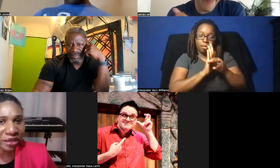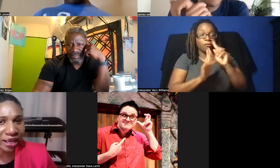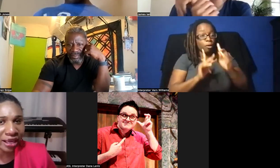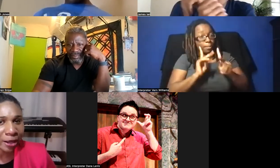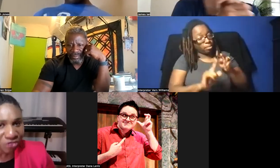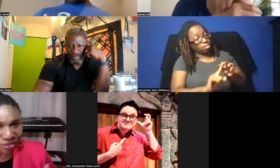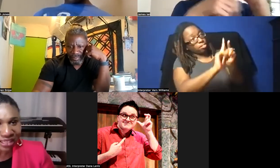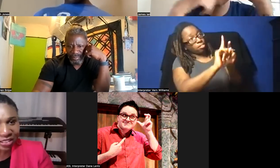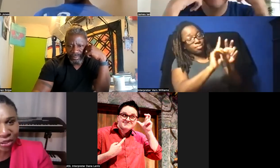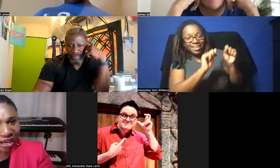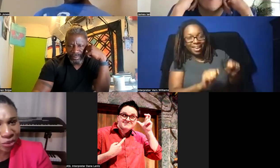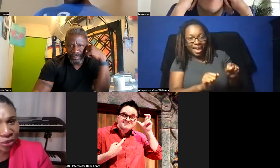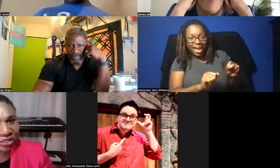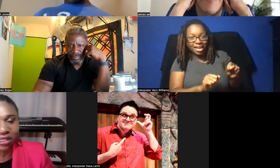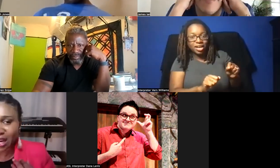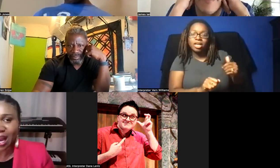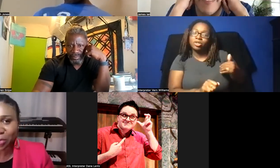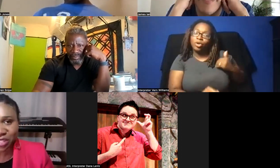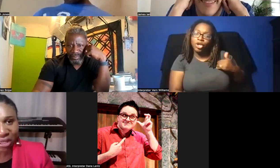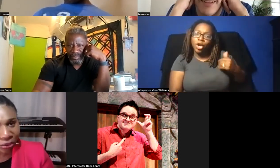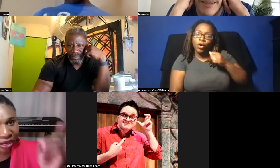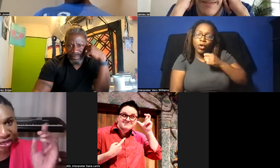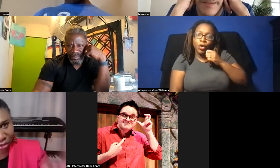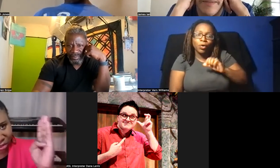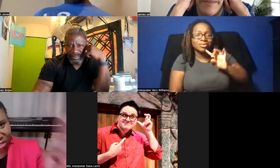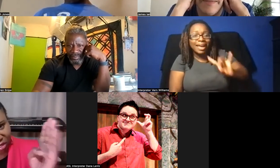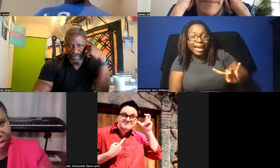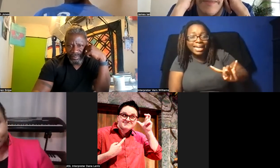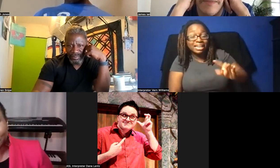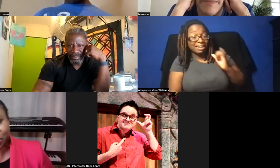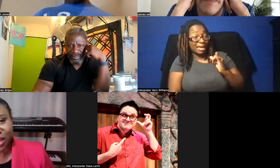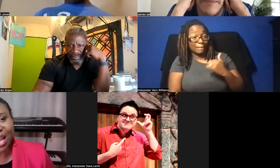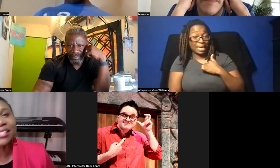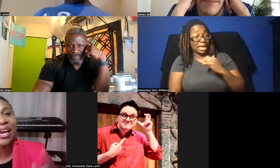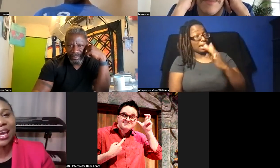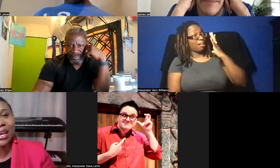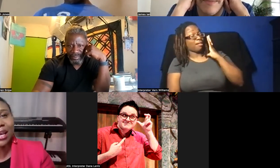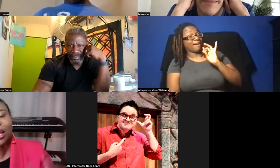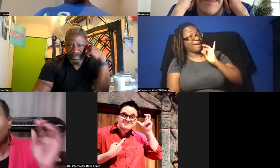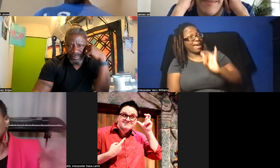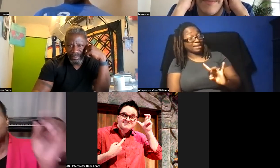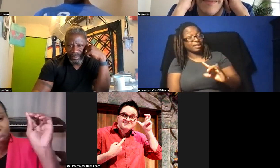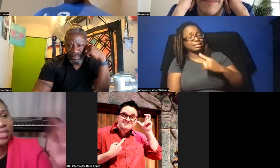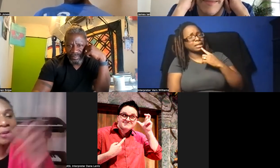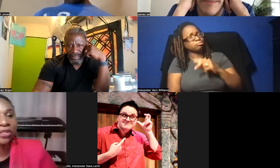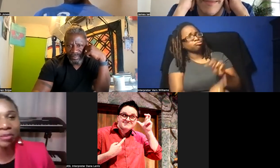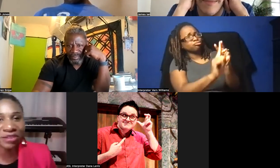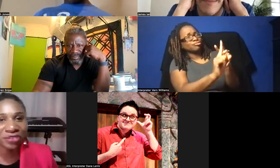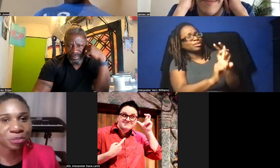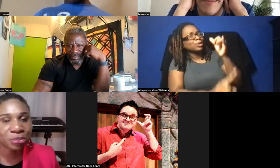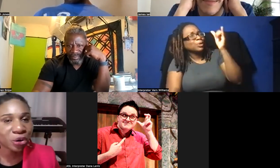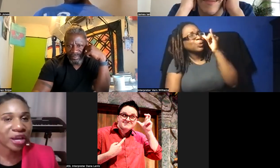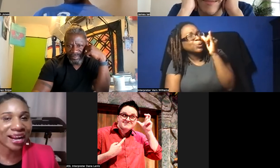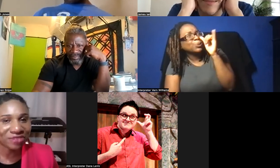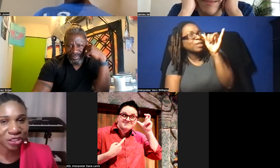to, so that these little 8-year-olds, like I was 8 years old, can look and say, hey, I can put that person on my